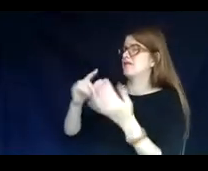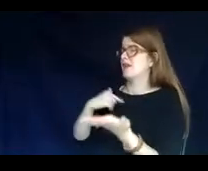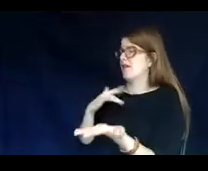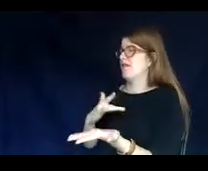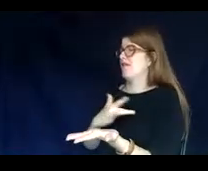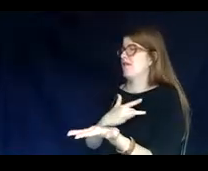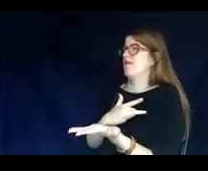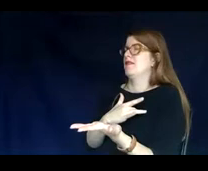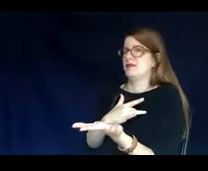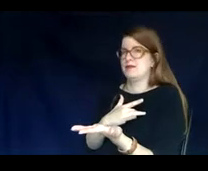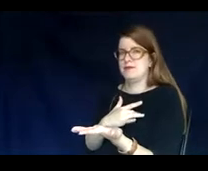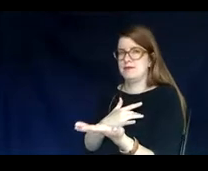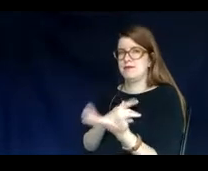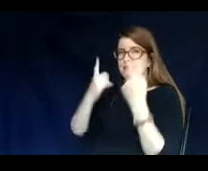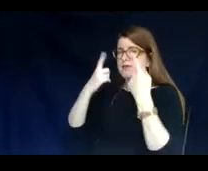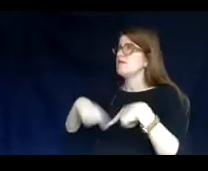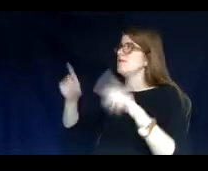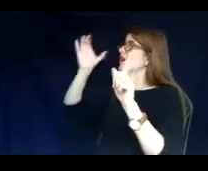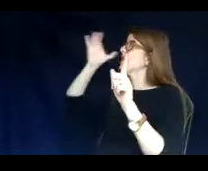time. The words I hear you say.